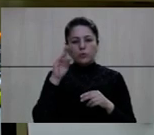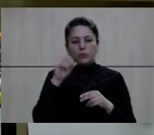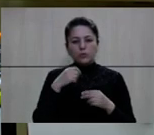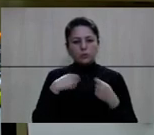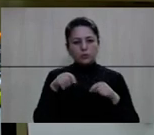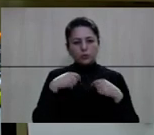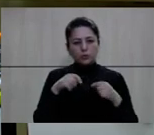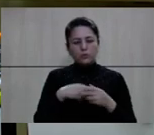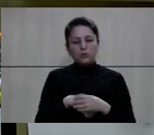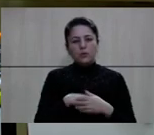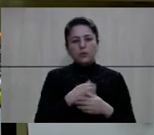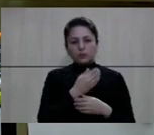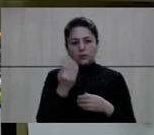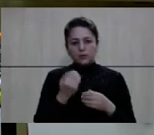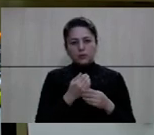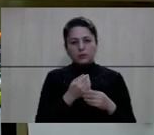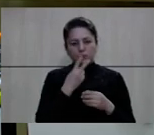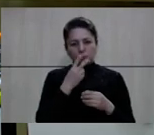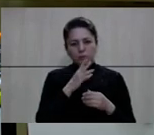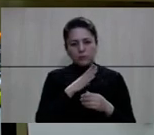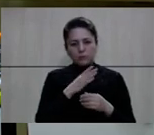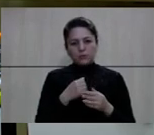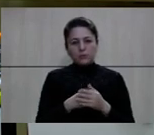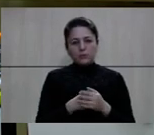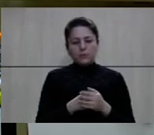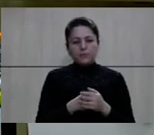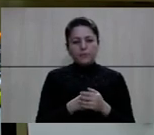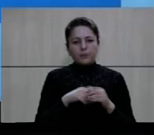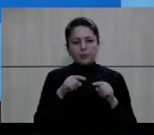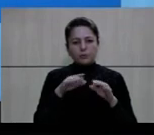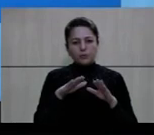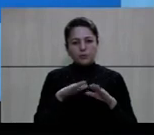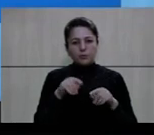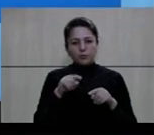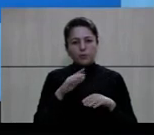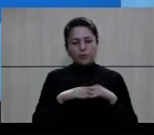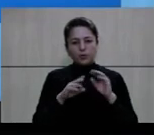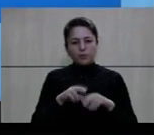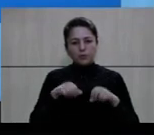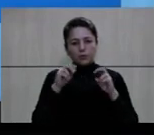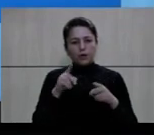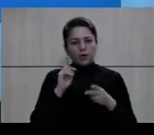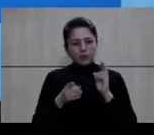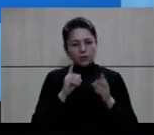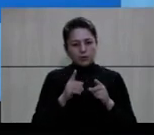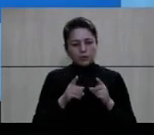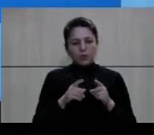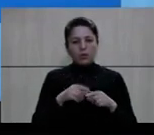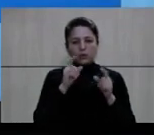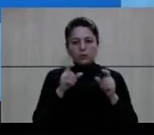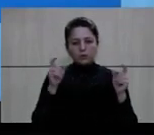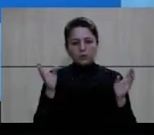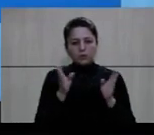sotuvchi. O'z-o'zidan siz ham ko'rib turibsiz, bu yerda bu kasb egalari haqiqatdan ham o'sha insonlar